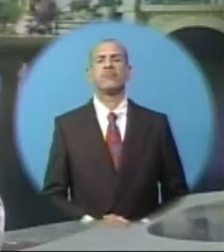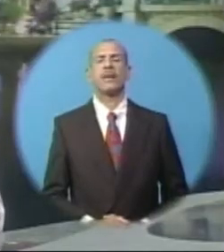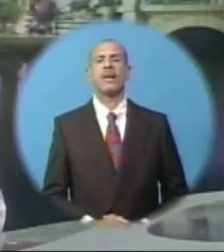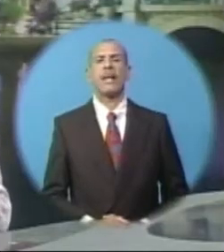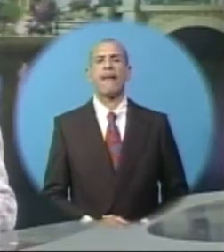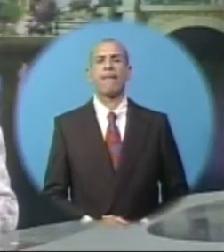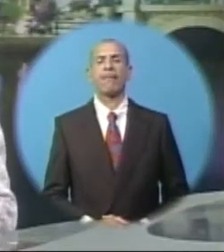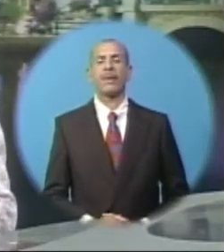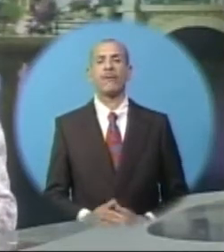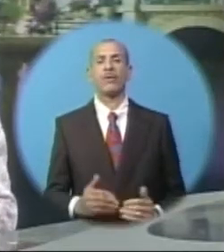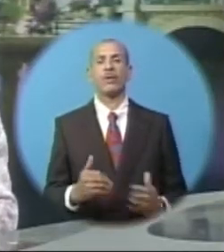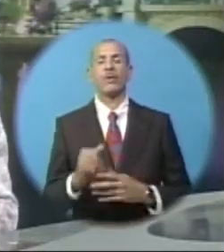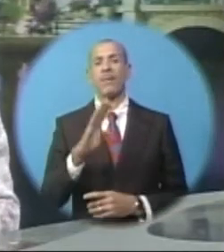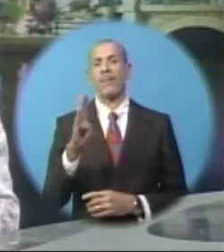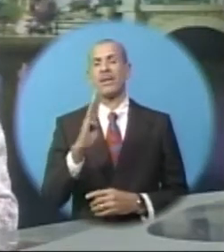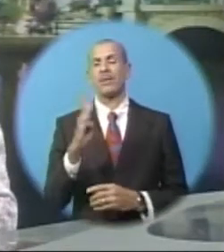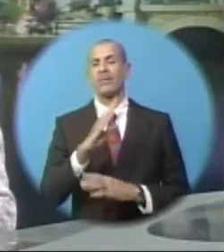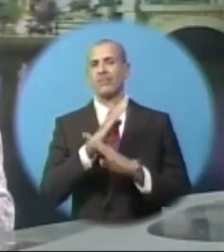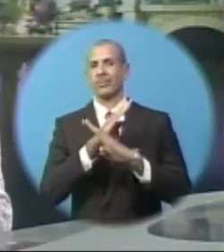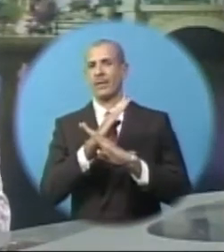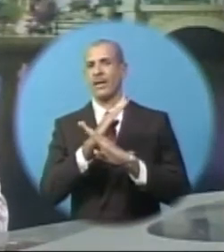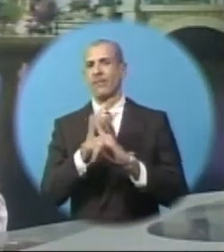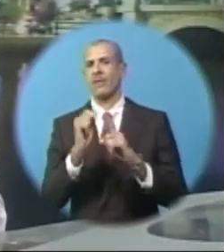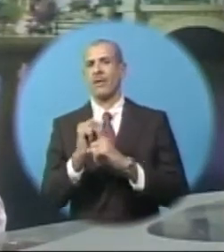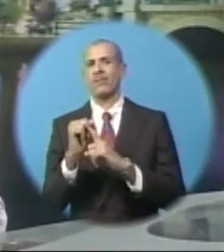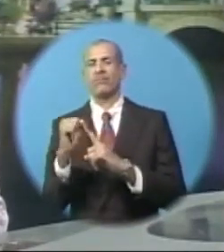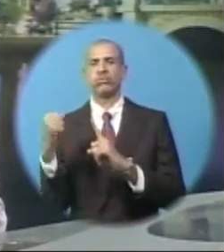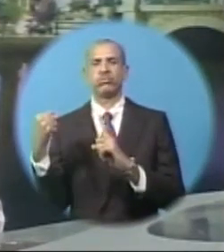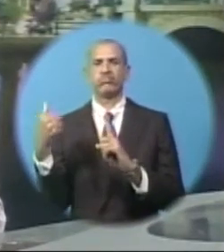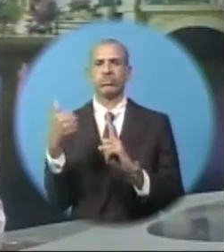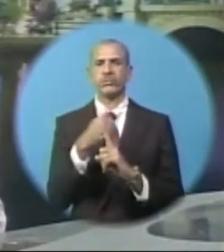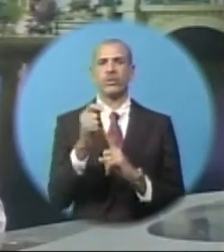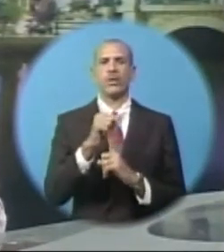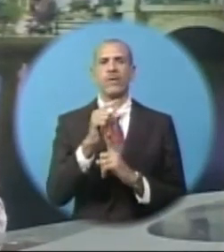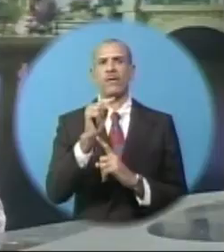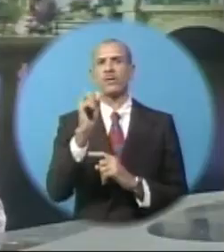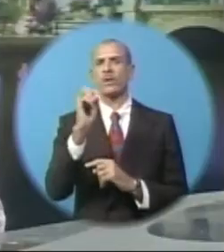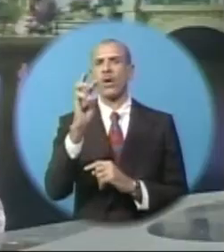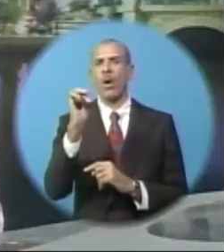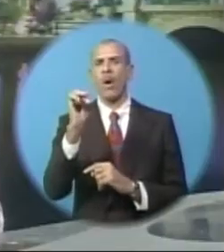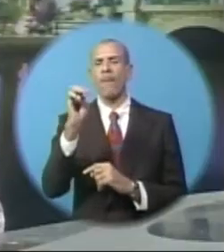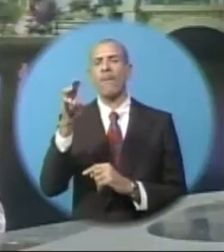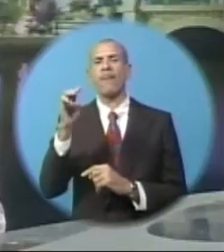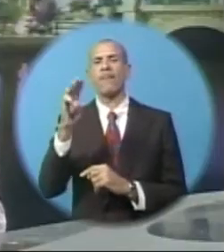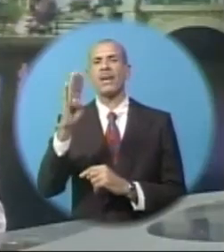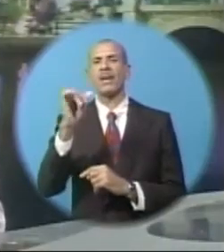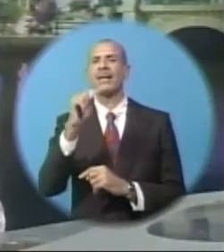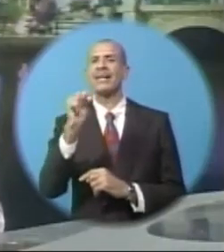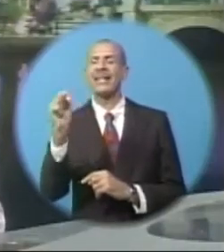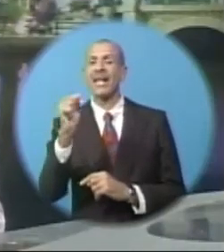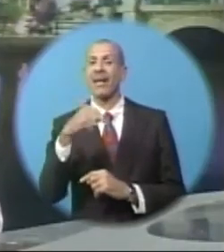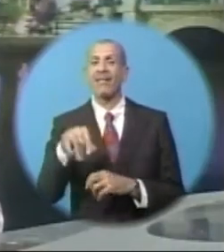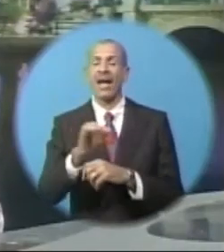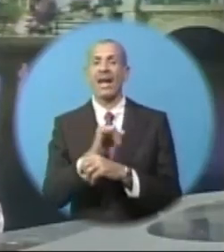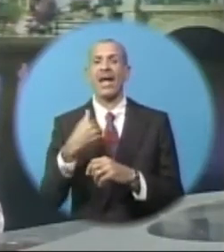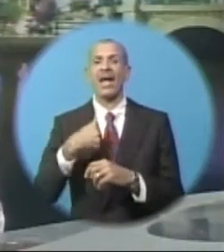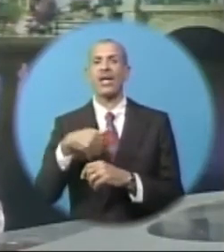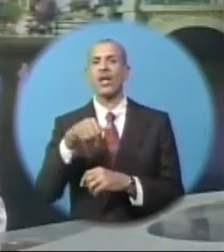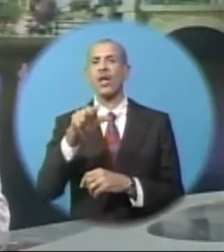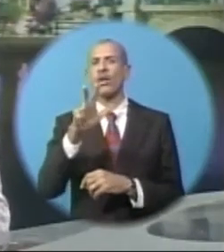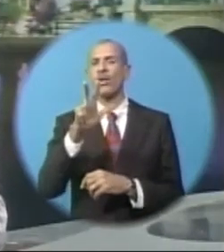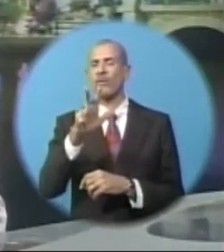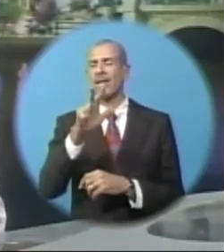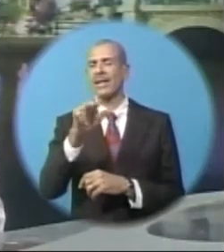Thanks, Kent. Well, although Barbados was spared the brunt of what is now Tropical Storm Brett, the island did record 3 minor